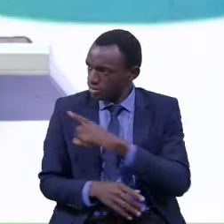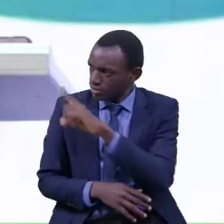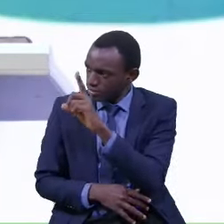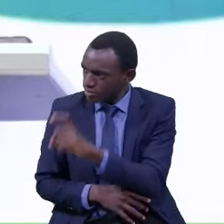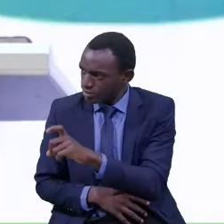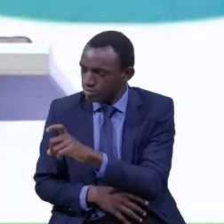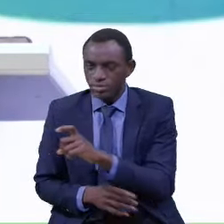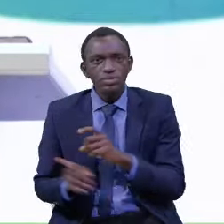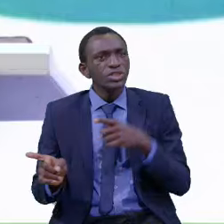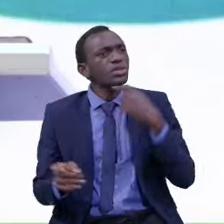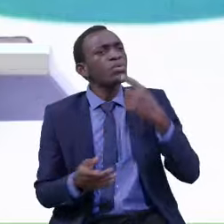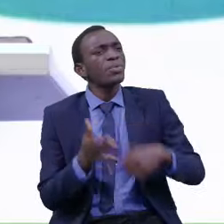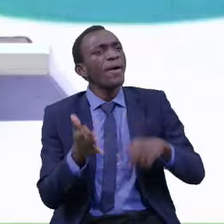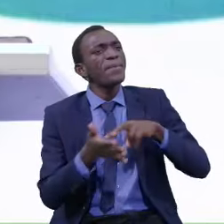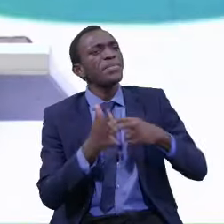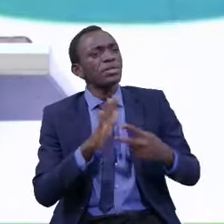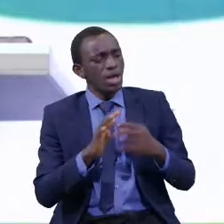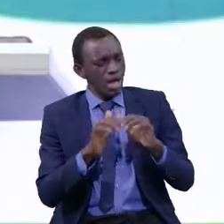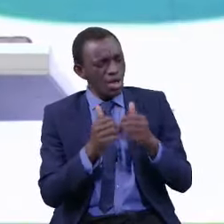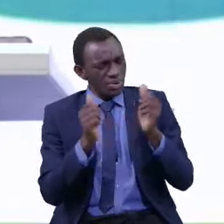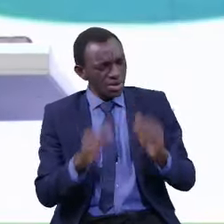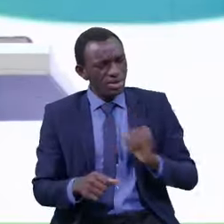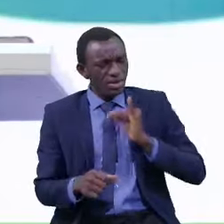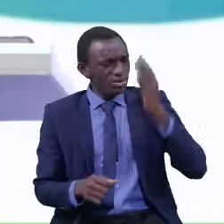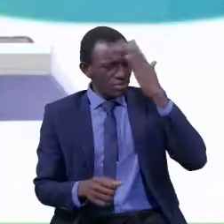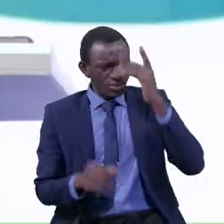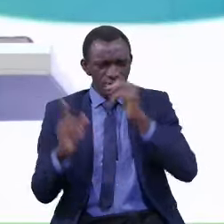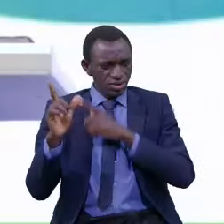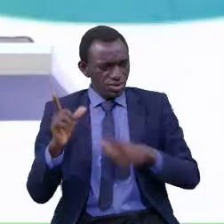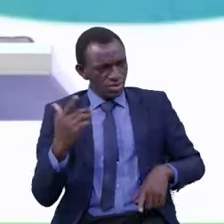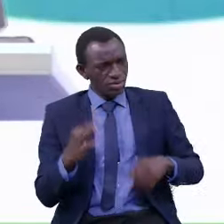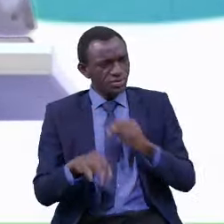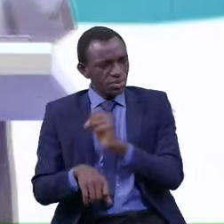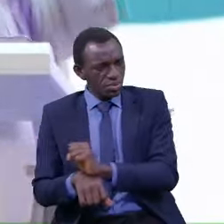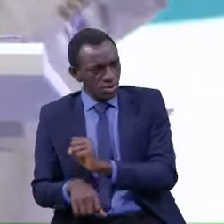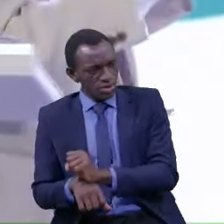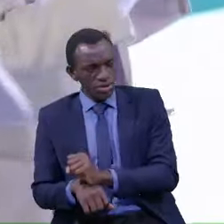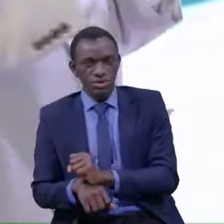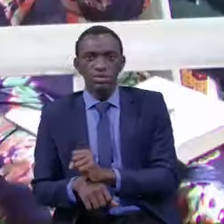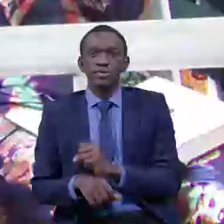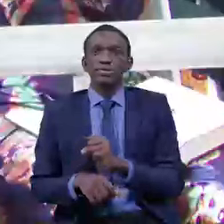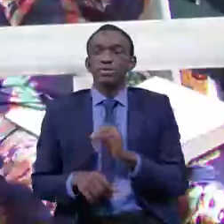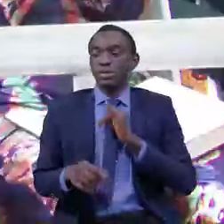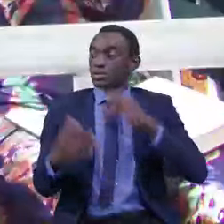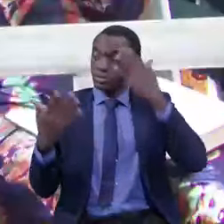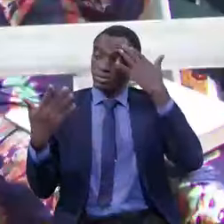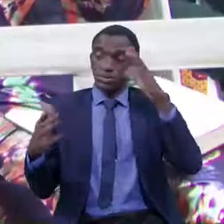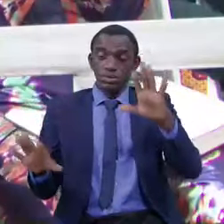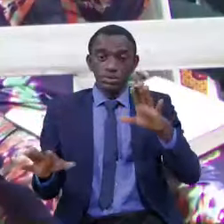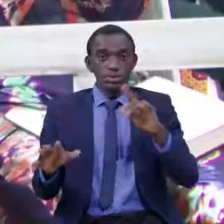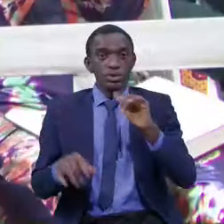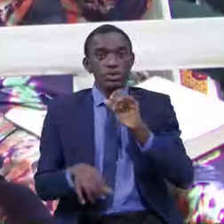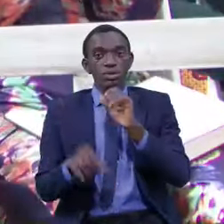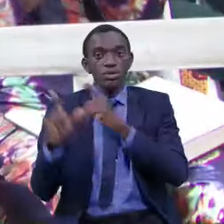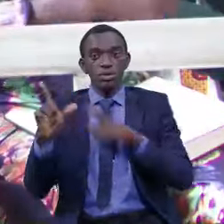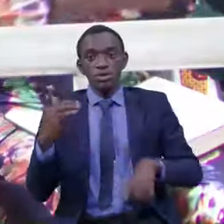I know the Lord of the work? I don't know the Lord of the work, but I know the work of the Lord. You need